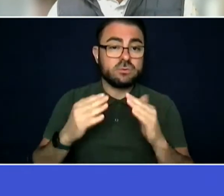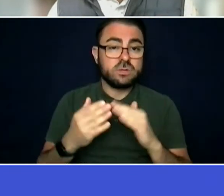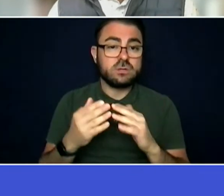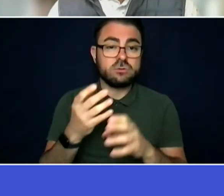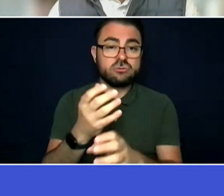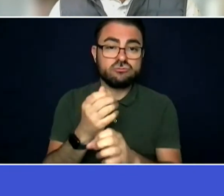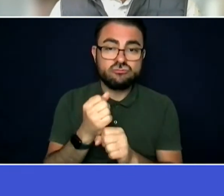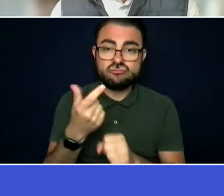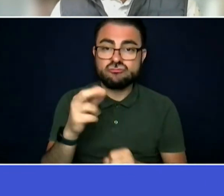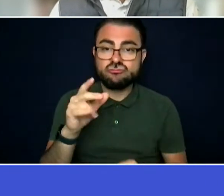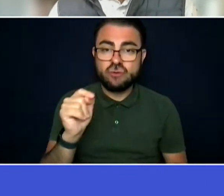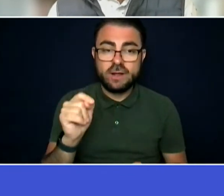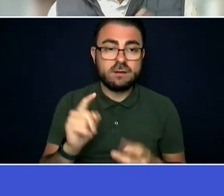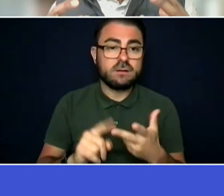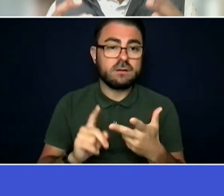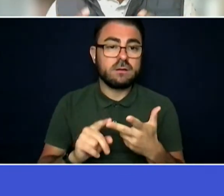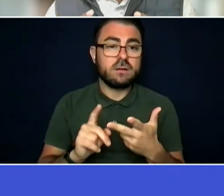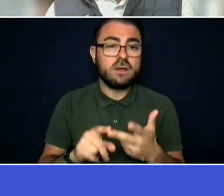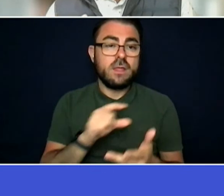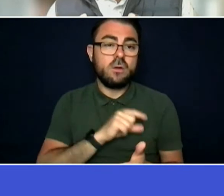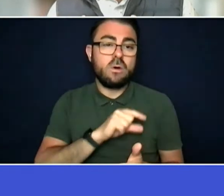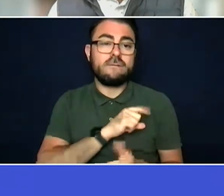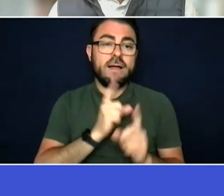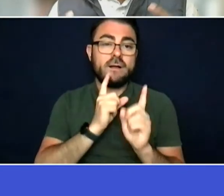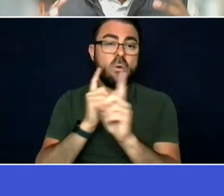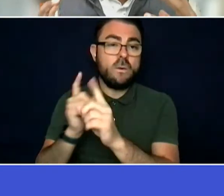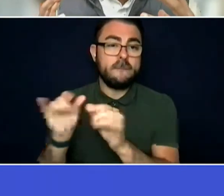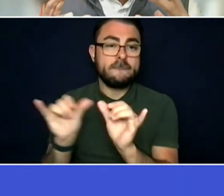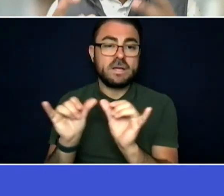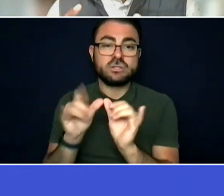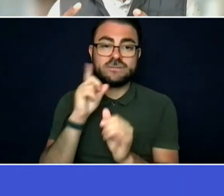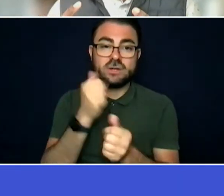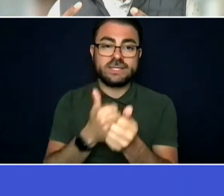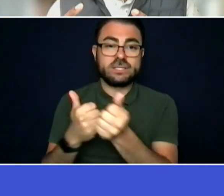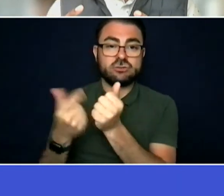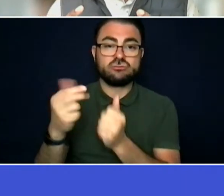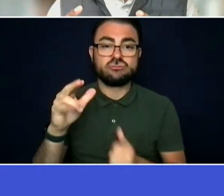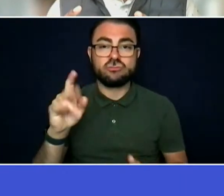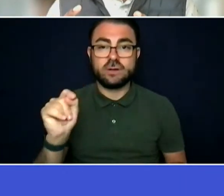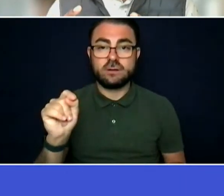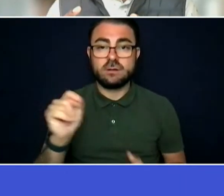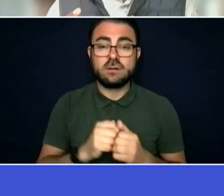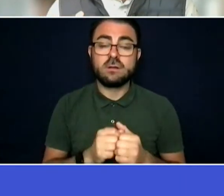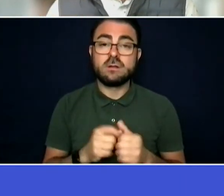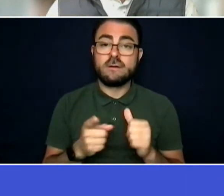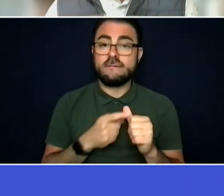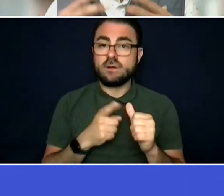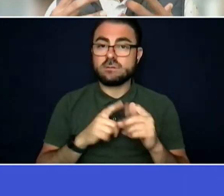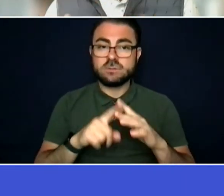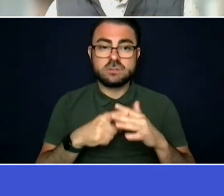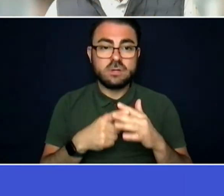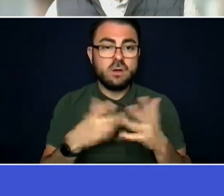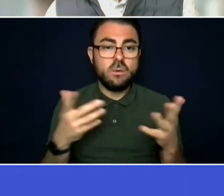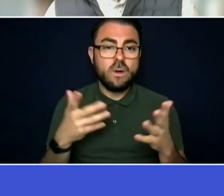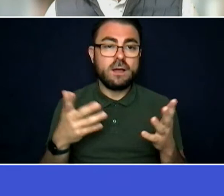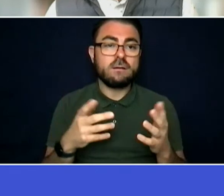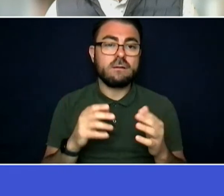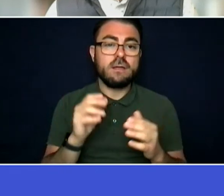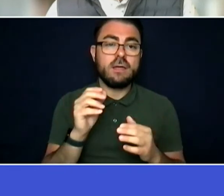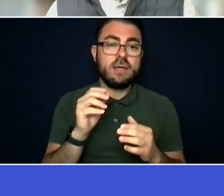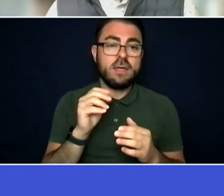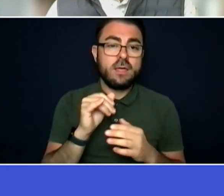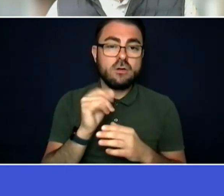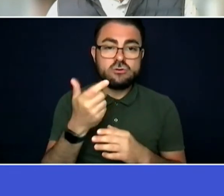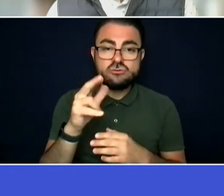goal measures for our community responsive grants. So we start with each funding category around what are the community responsive grant allocation, what